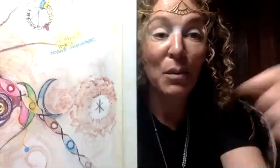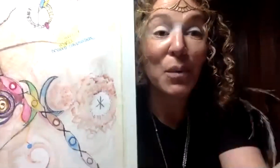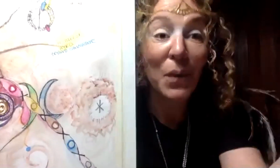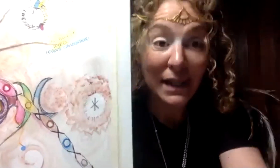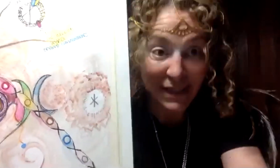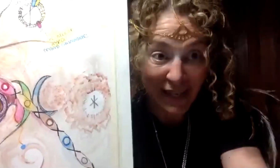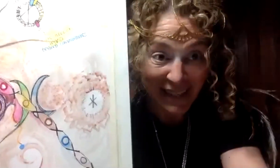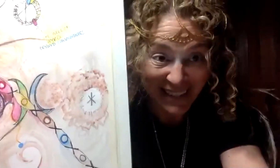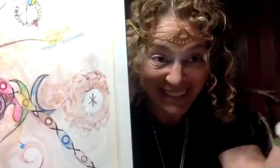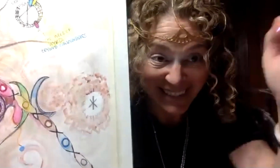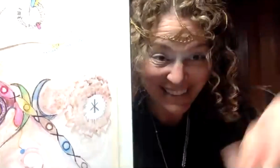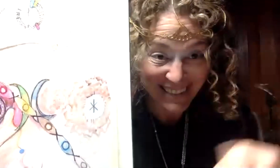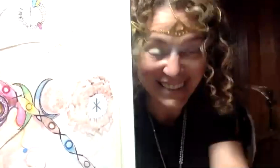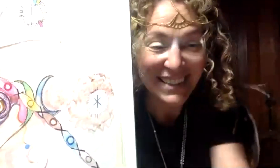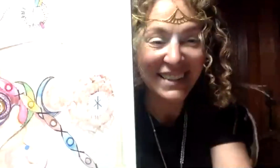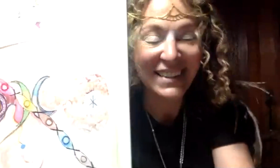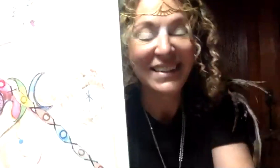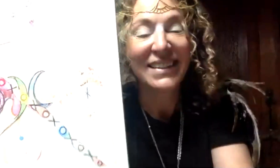to go with what Wyatt said.